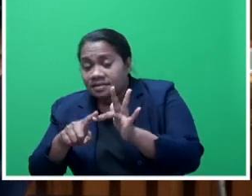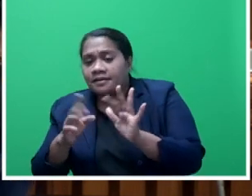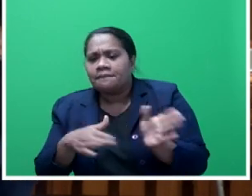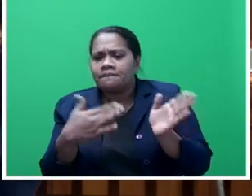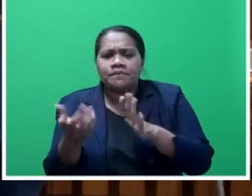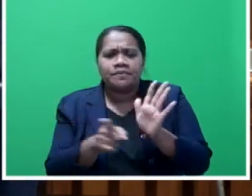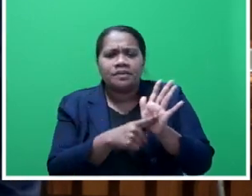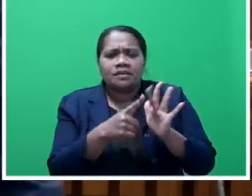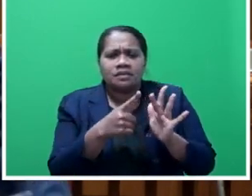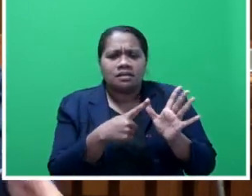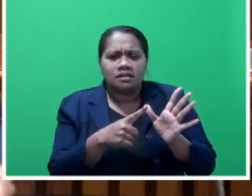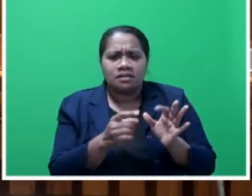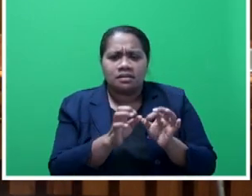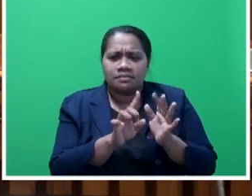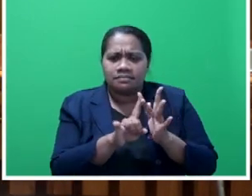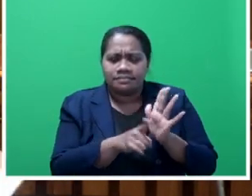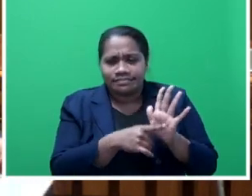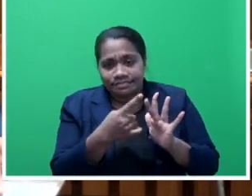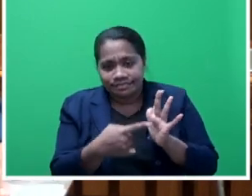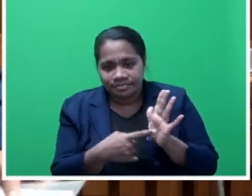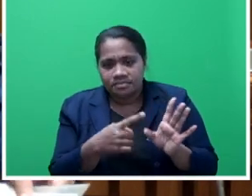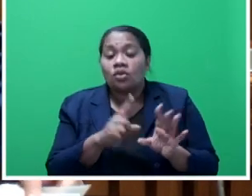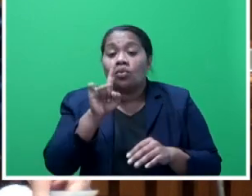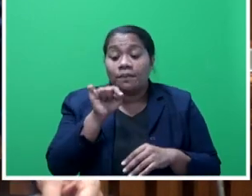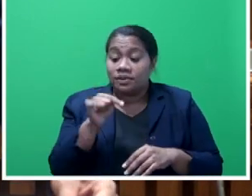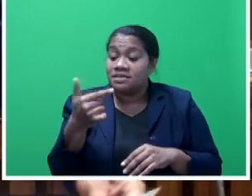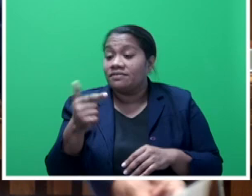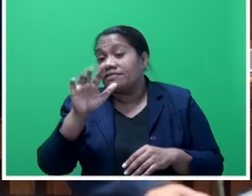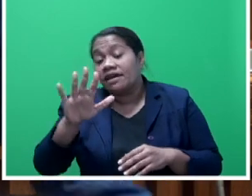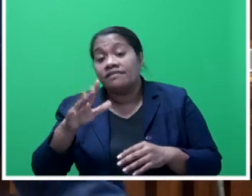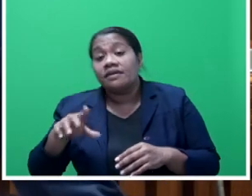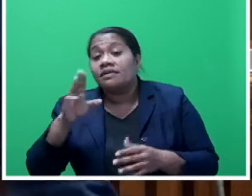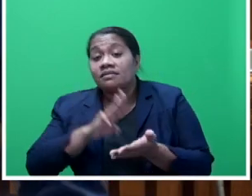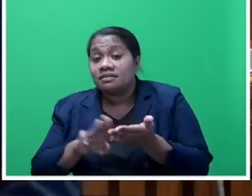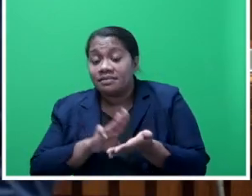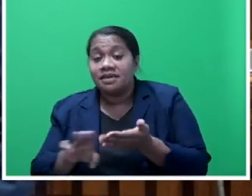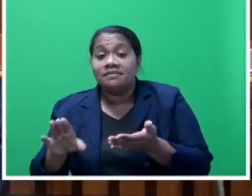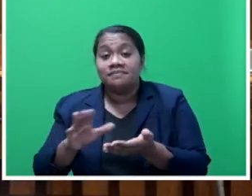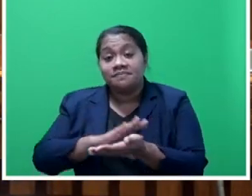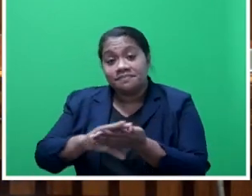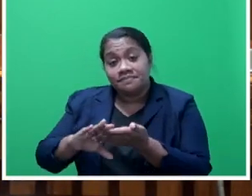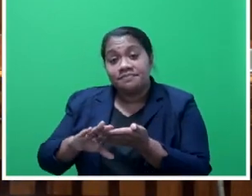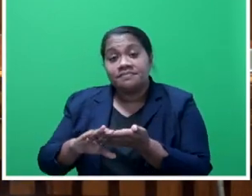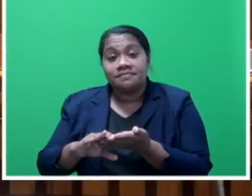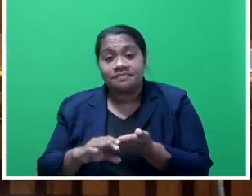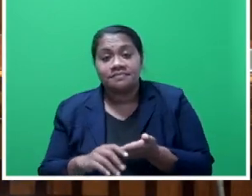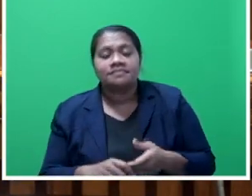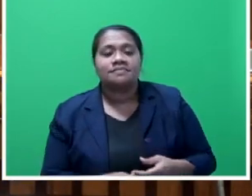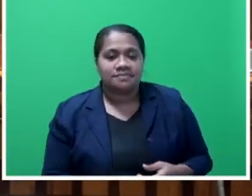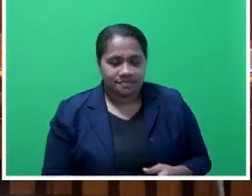billion. And then, Mr. Speaker, sir, there is what we call explicit callable